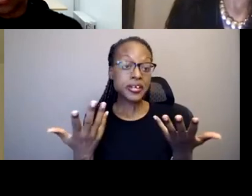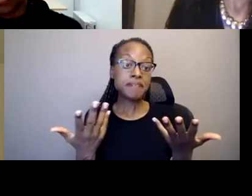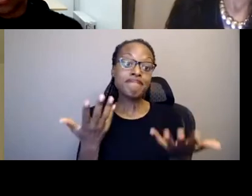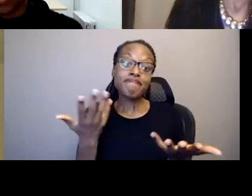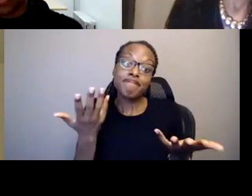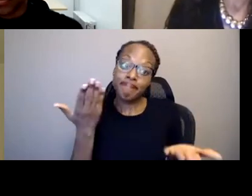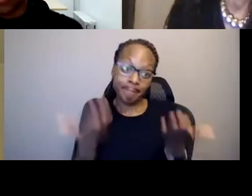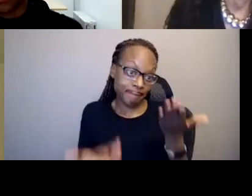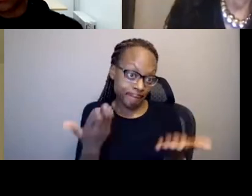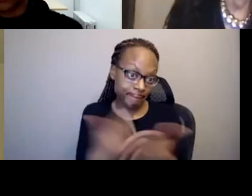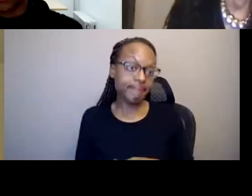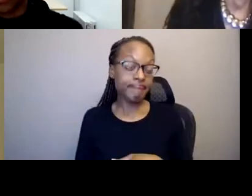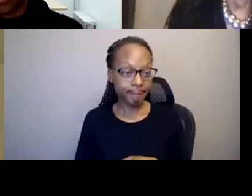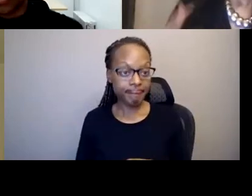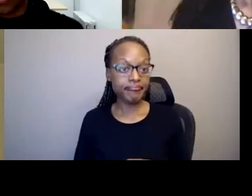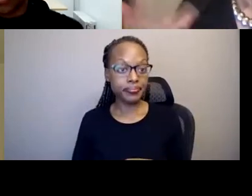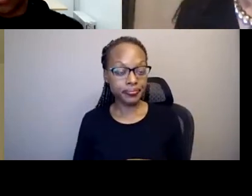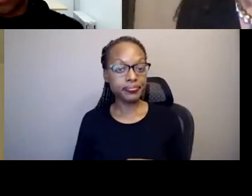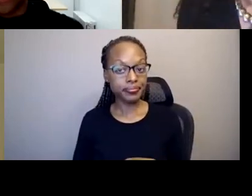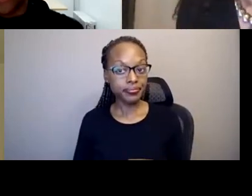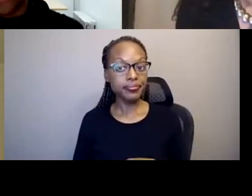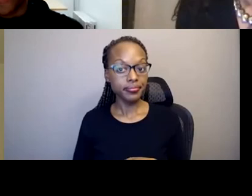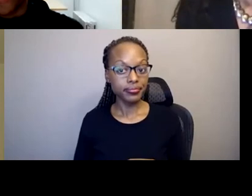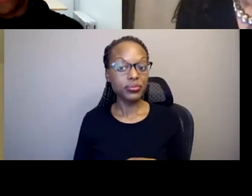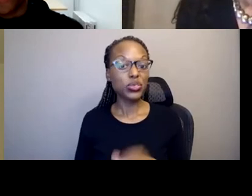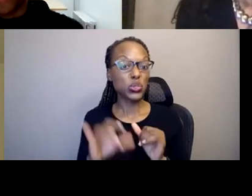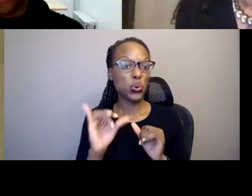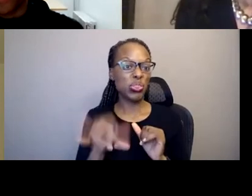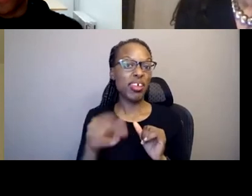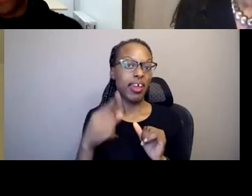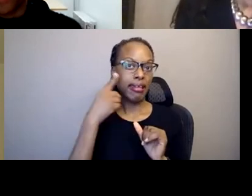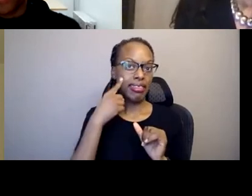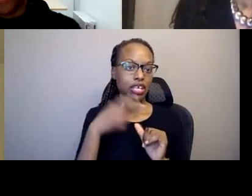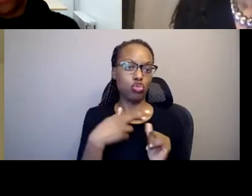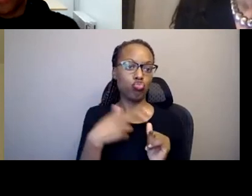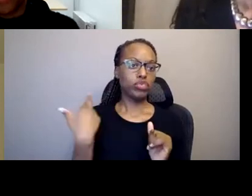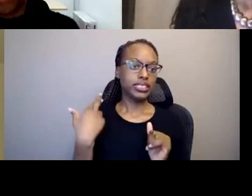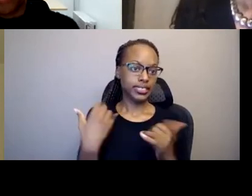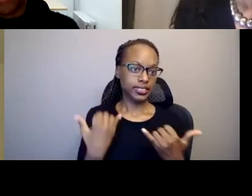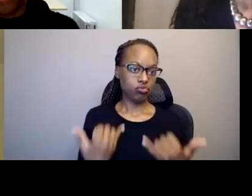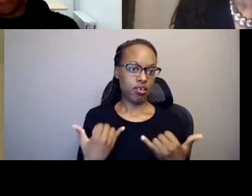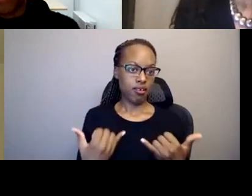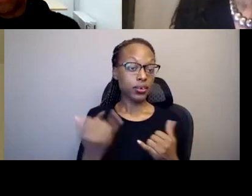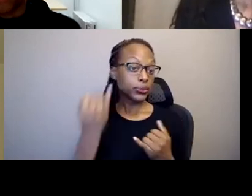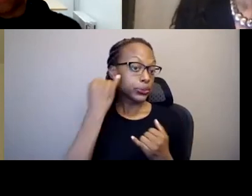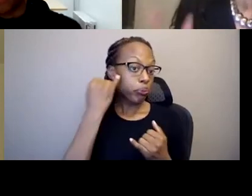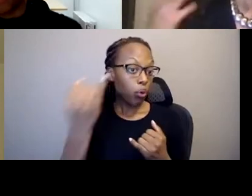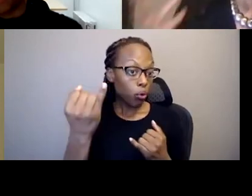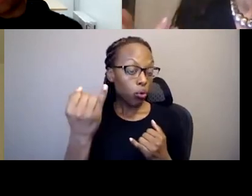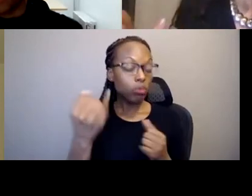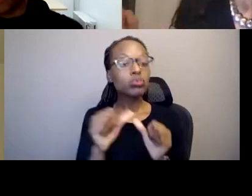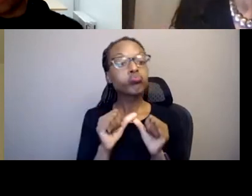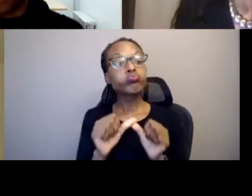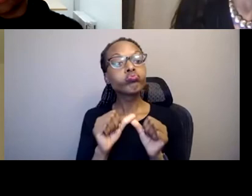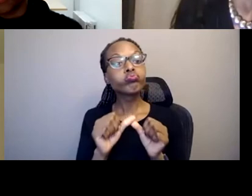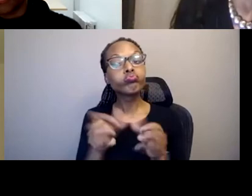never seen before? So those may be some of the risks, I think, right now, if we continue to allow these